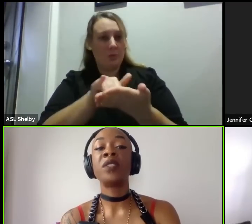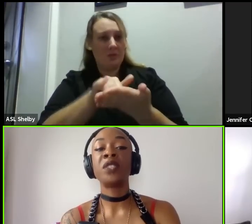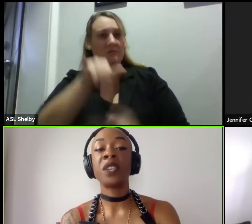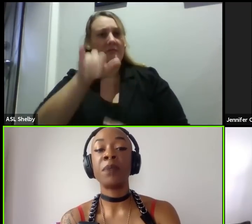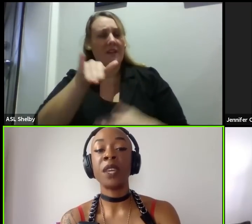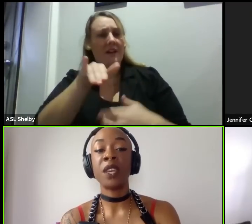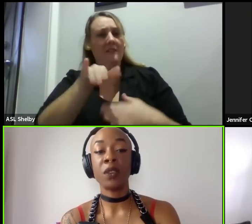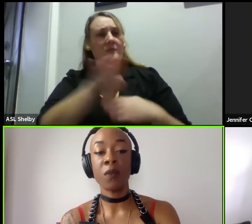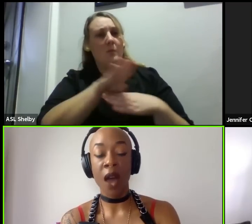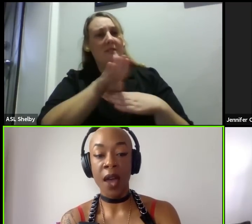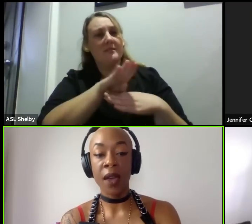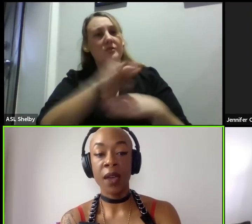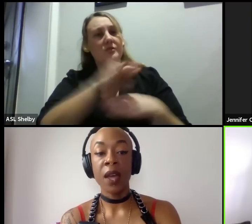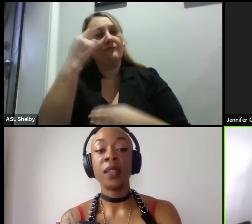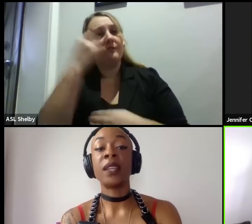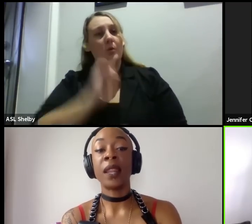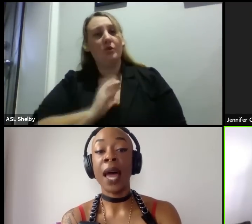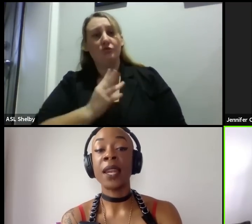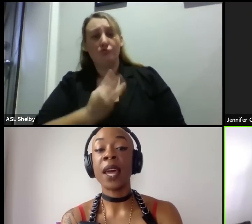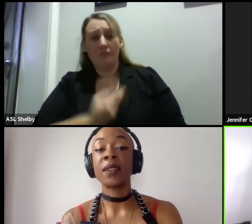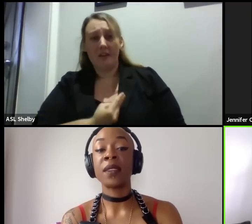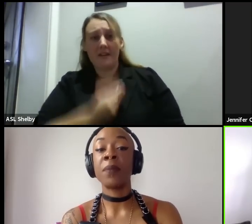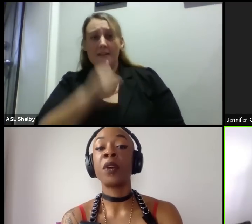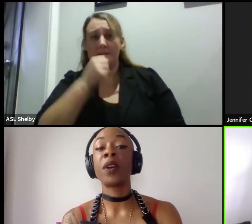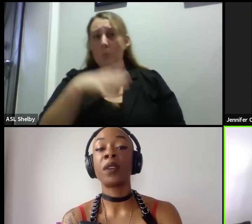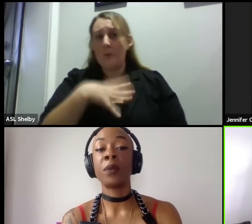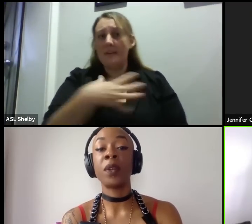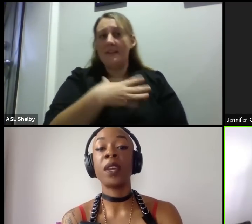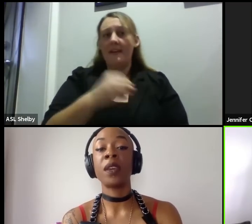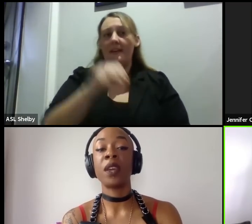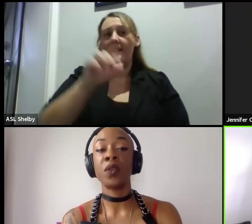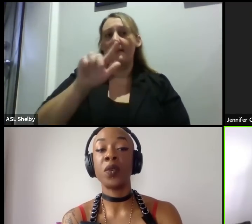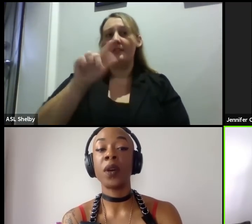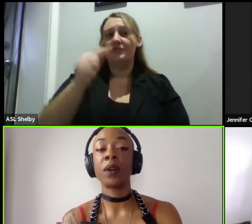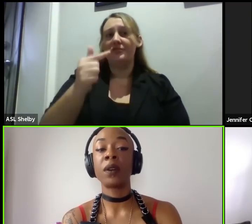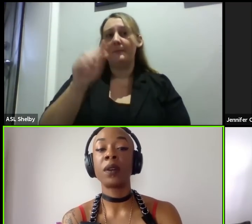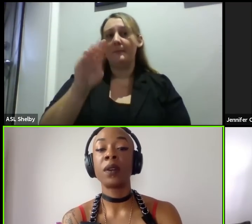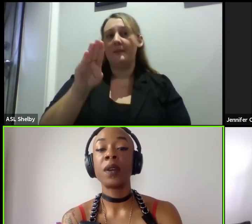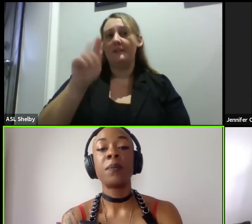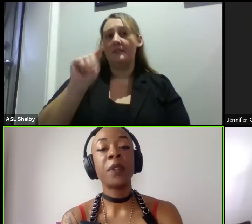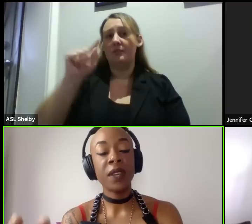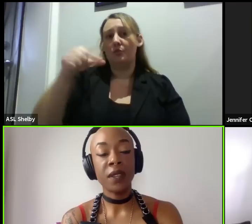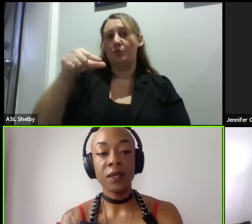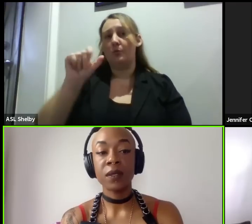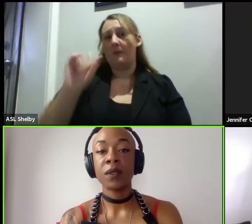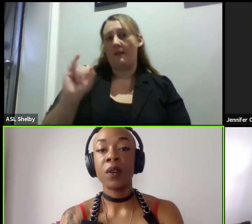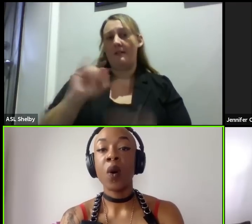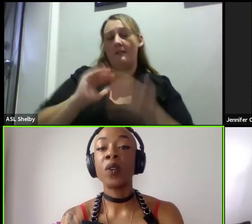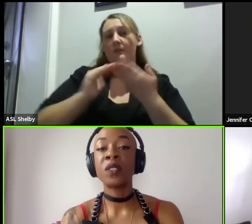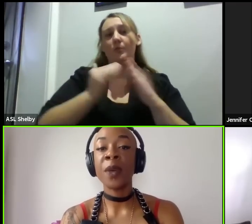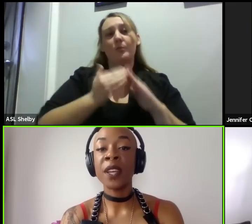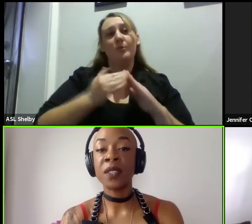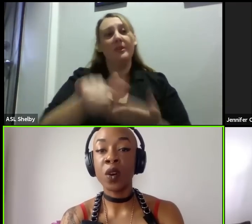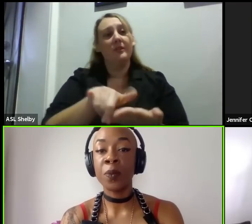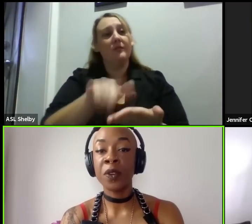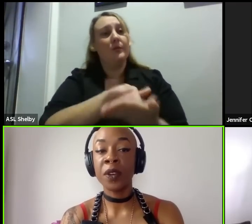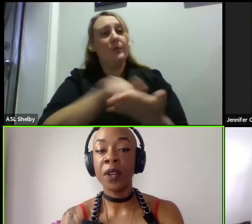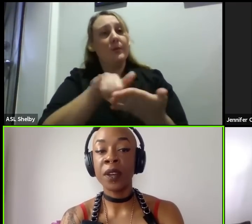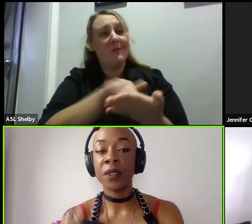the LGBTQI Latinx immigrant community in New York. Please